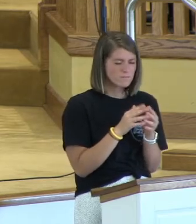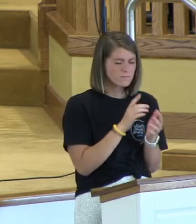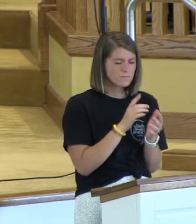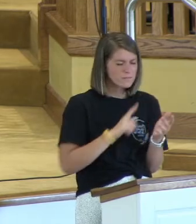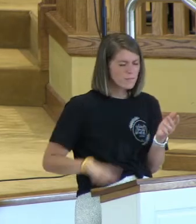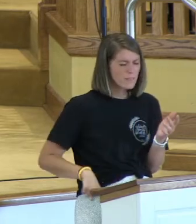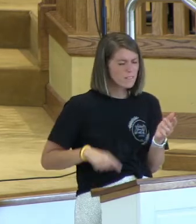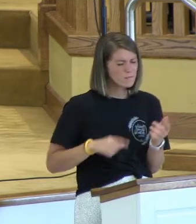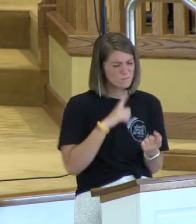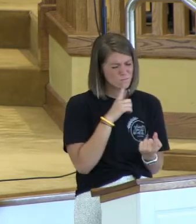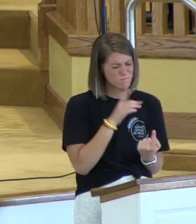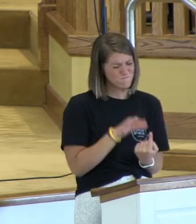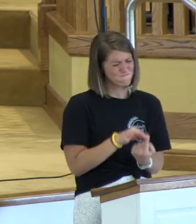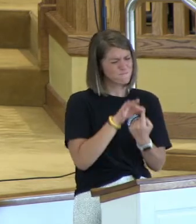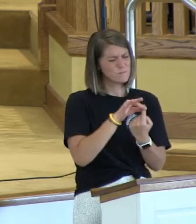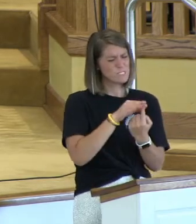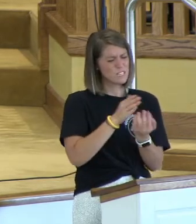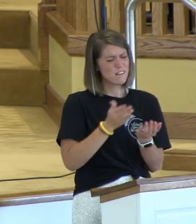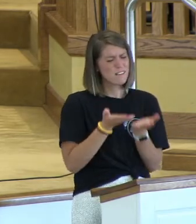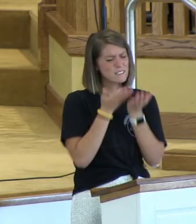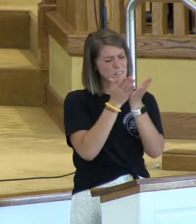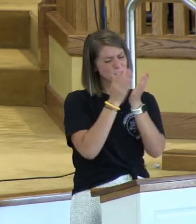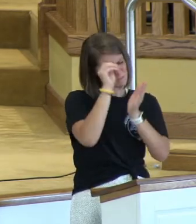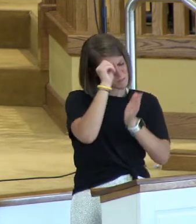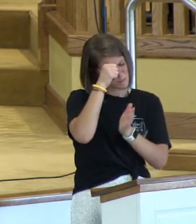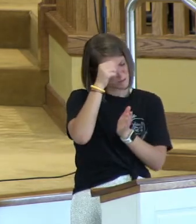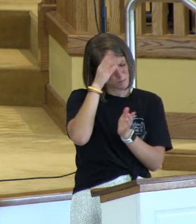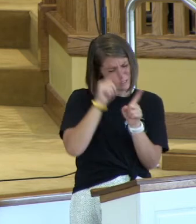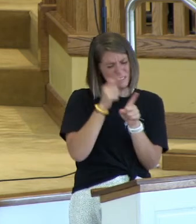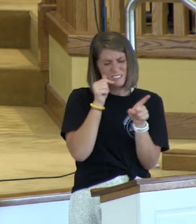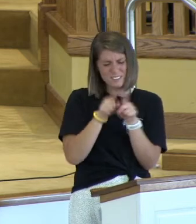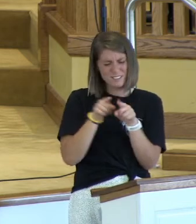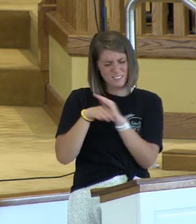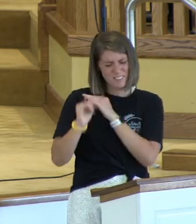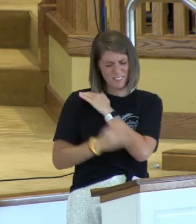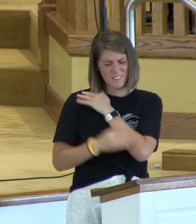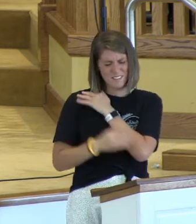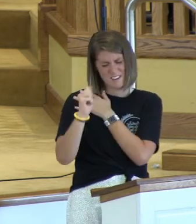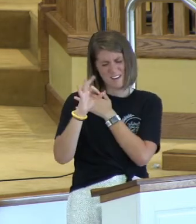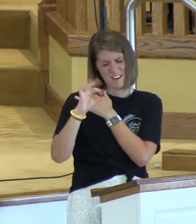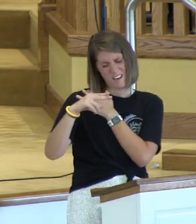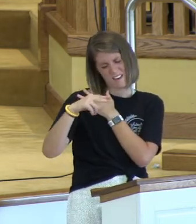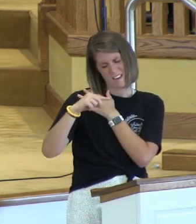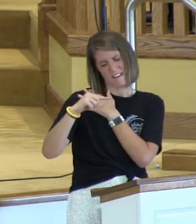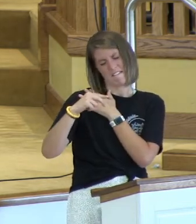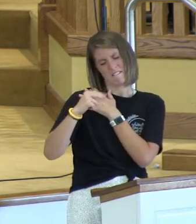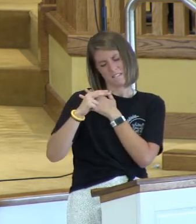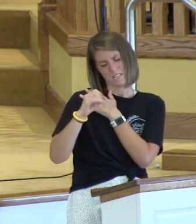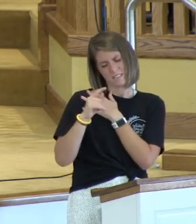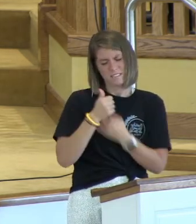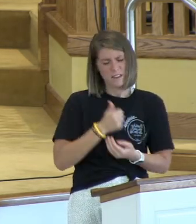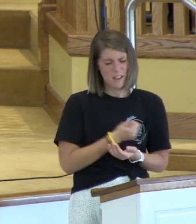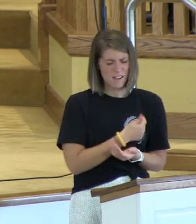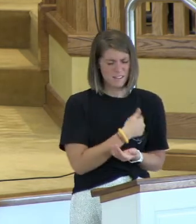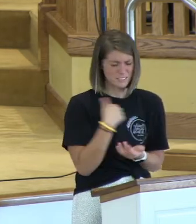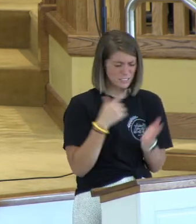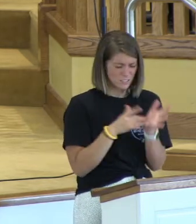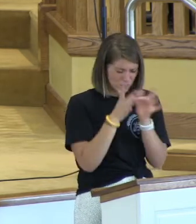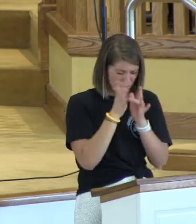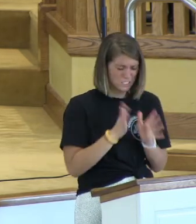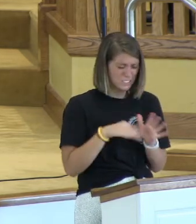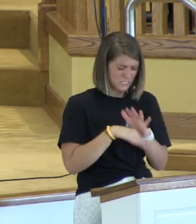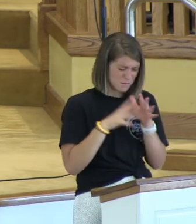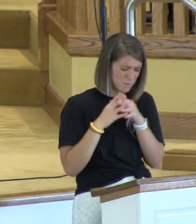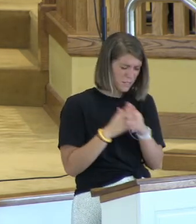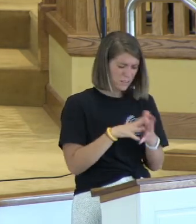Lord, especially tonight, we lift up those brothers and sisters in Afghanistan. And Lord, may we as Christians in America learn a